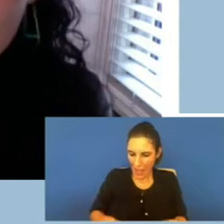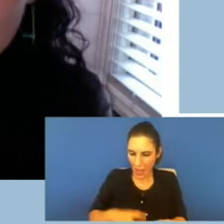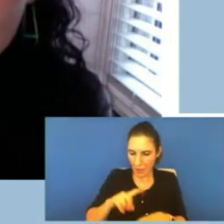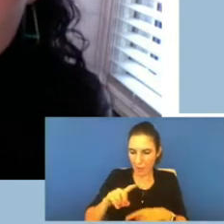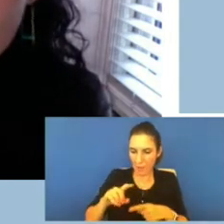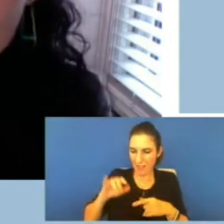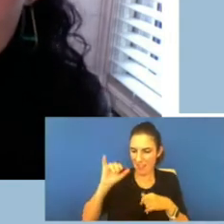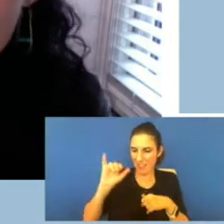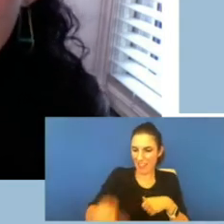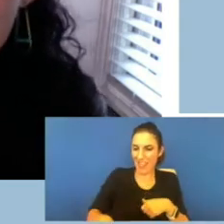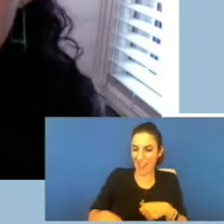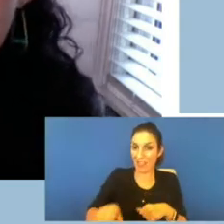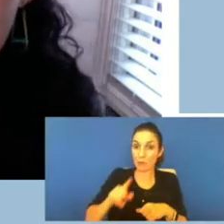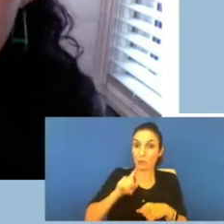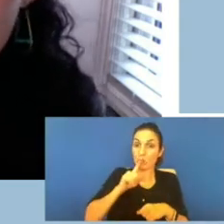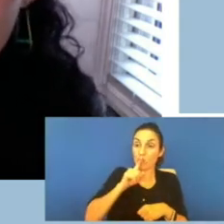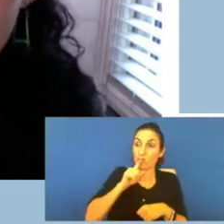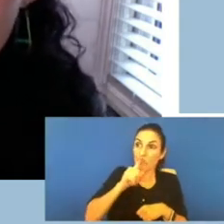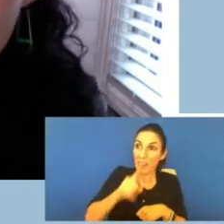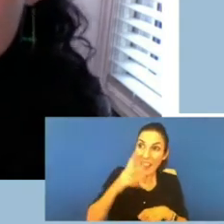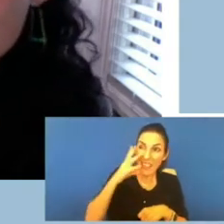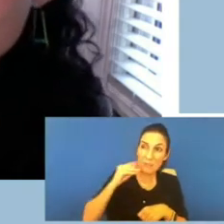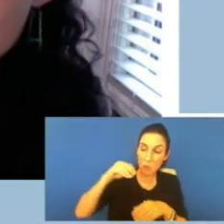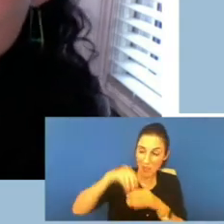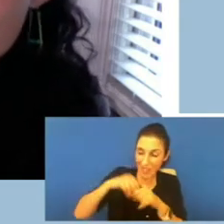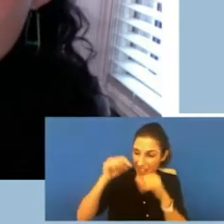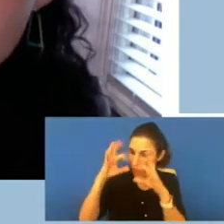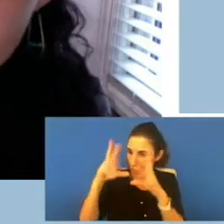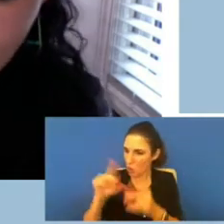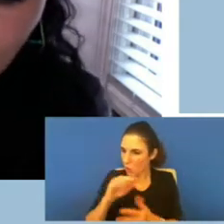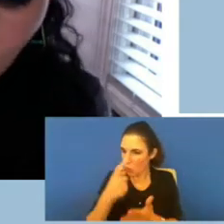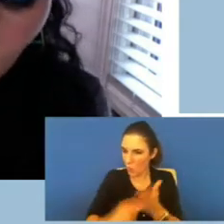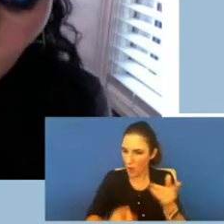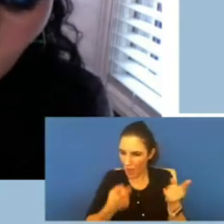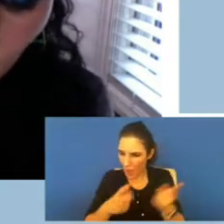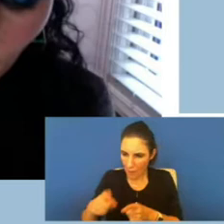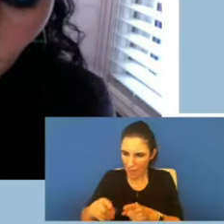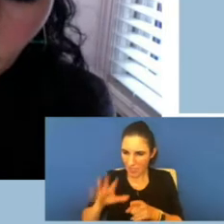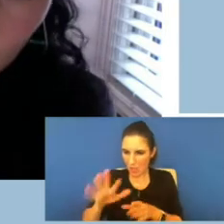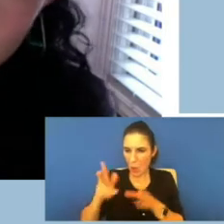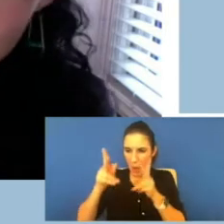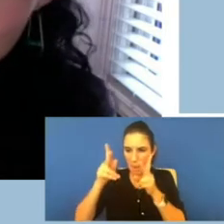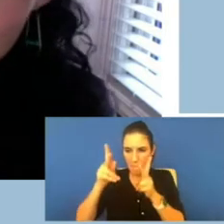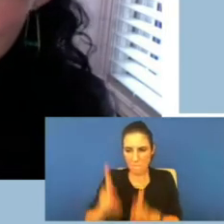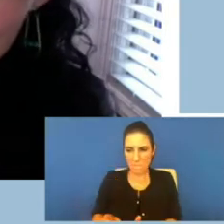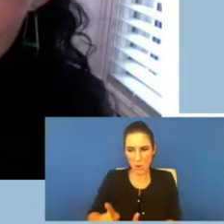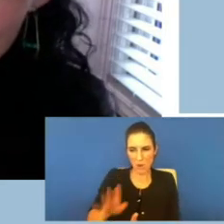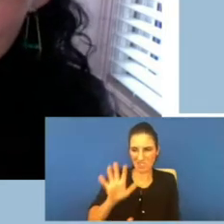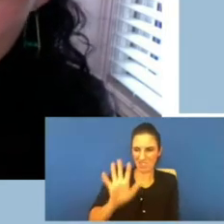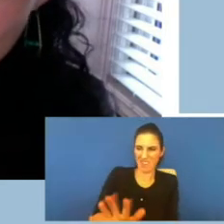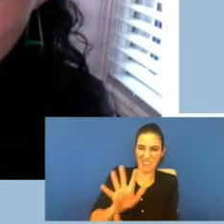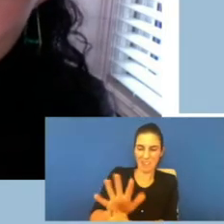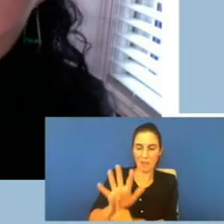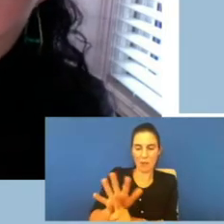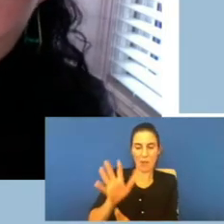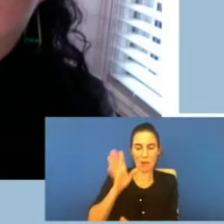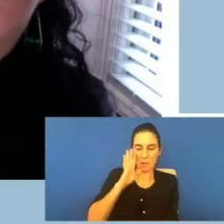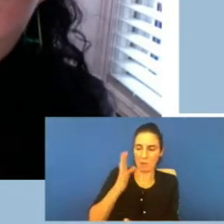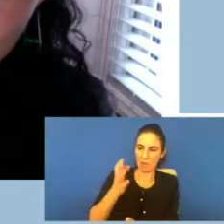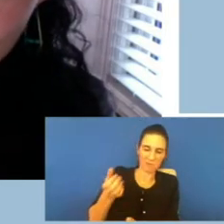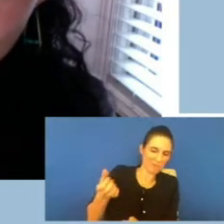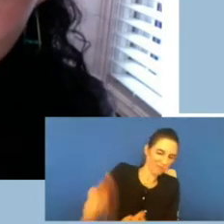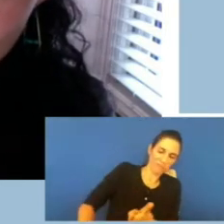their experience in education, and what happens when their personhood is therefore denied in the intellectual work and